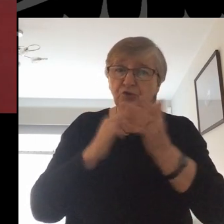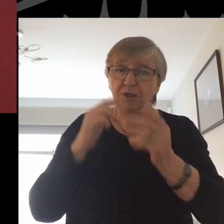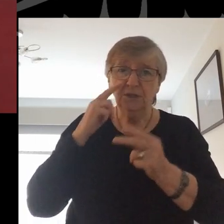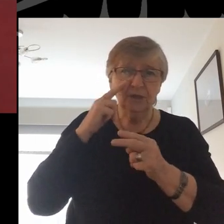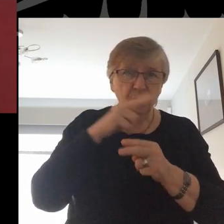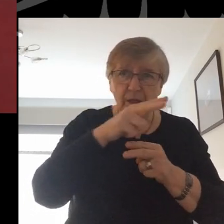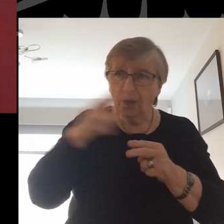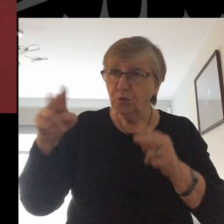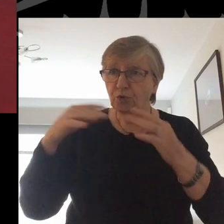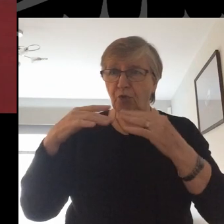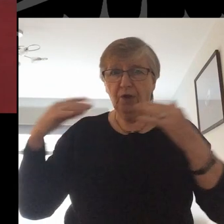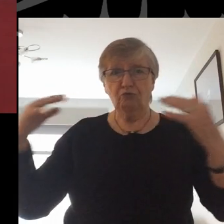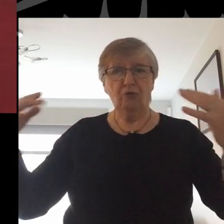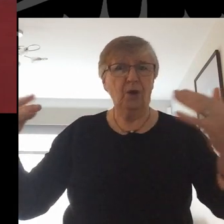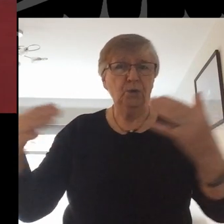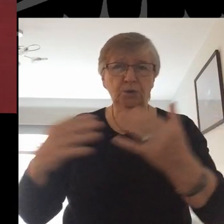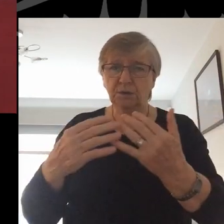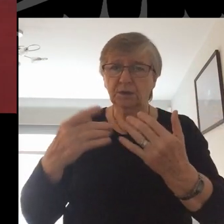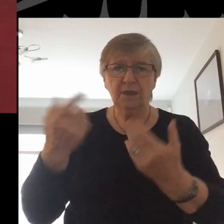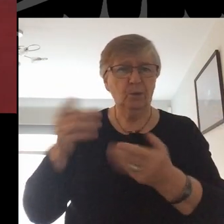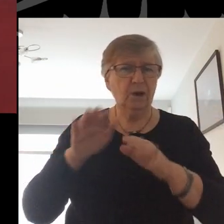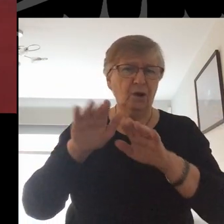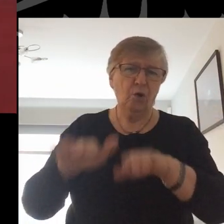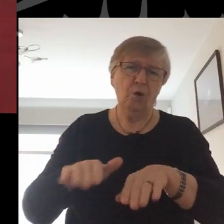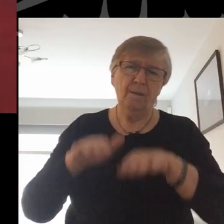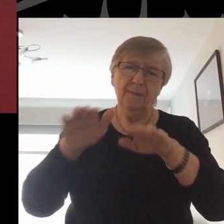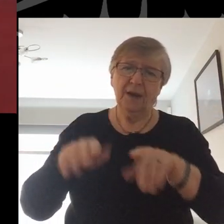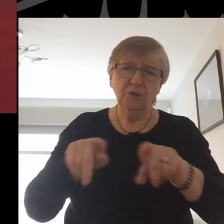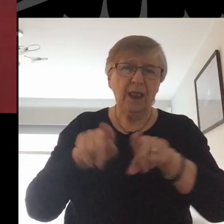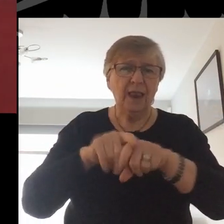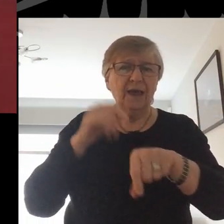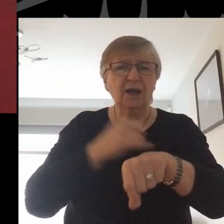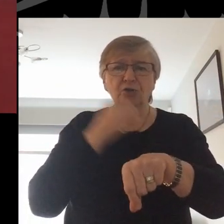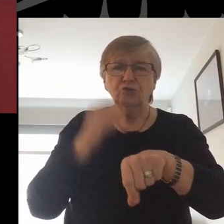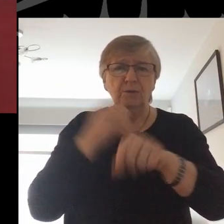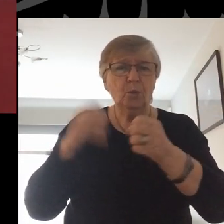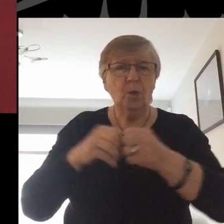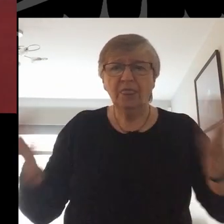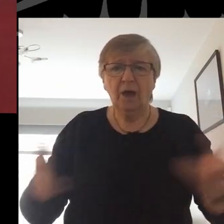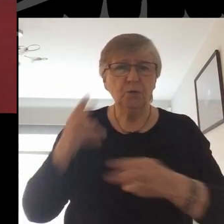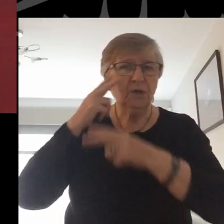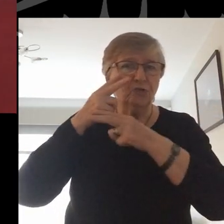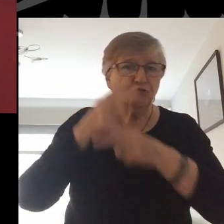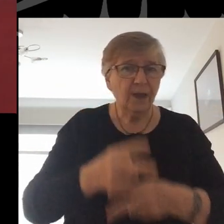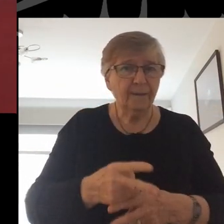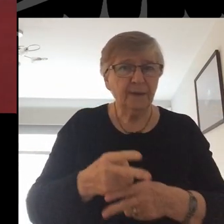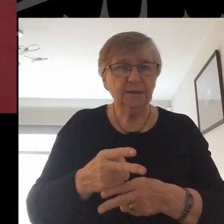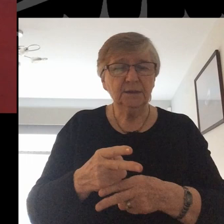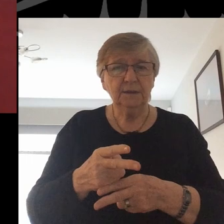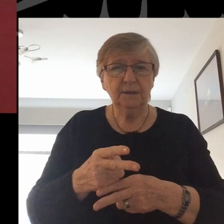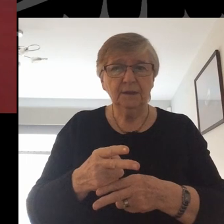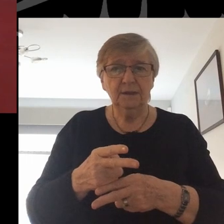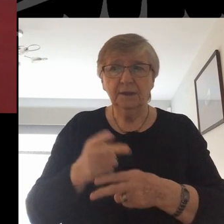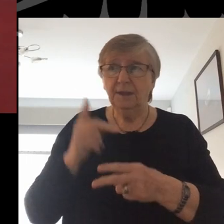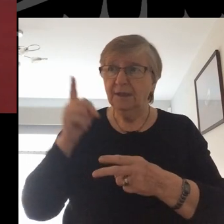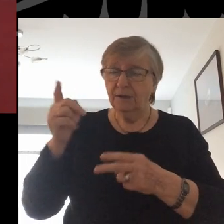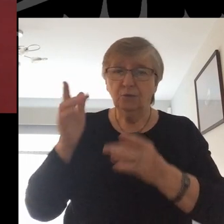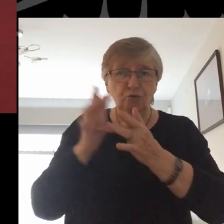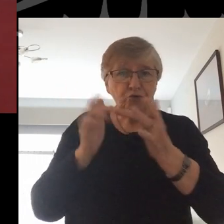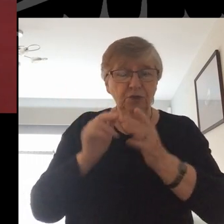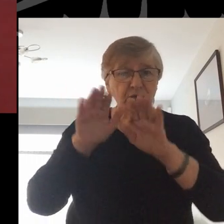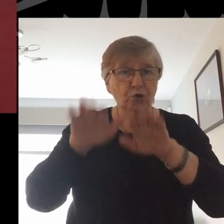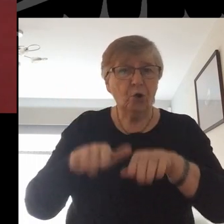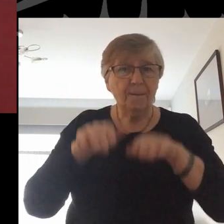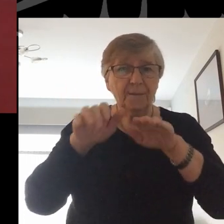had compassion on them because they were like a sheep. They were like sheep without a shepherd. It was compassion that